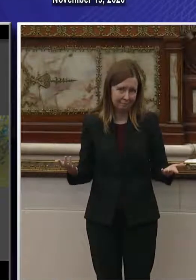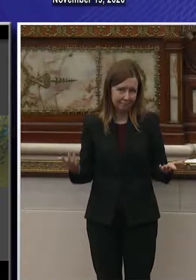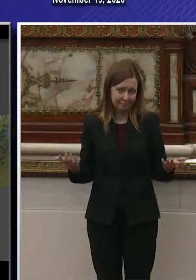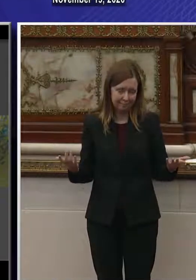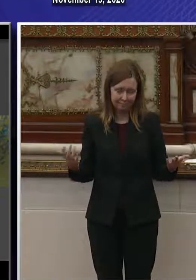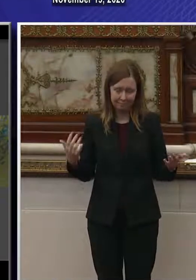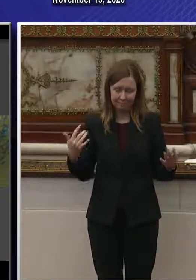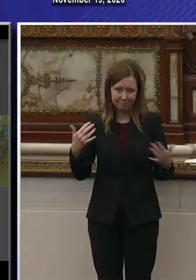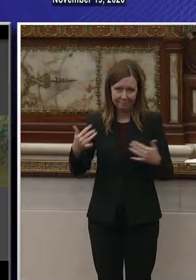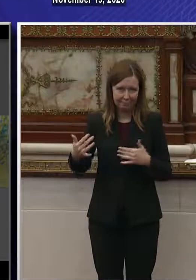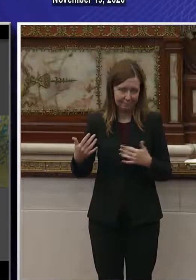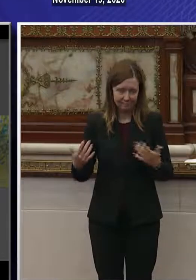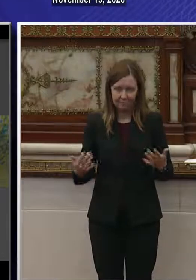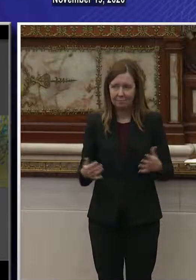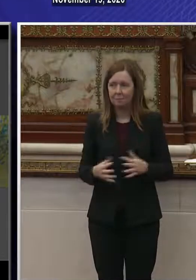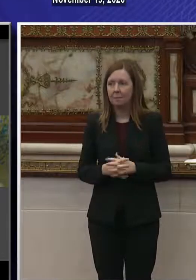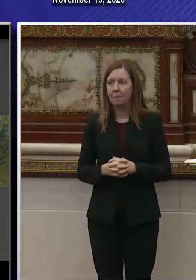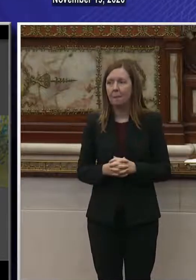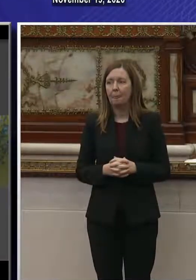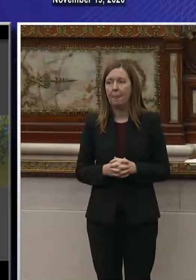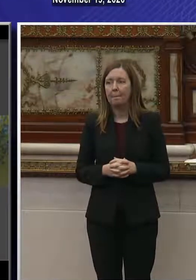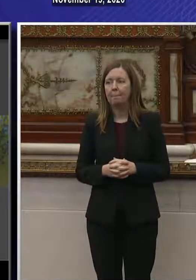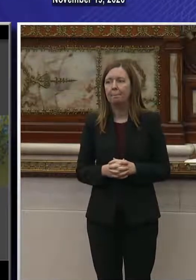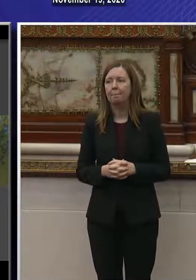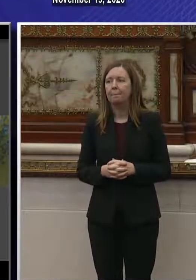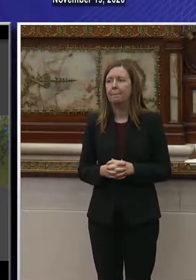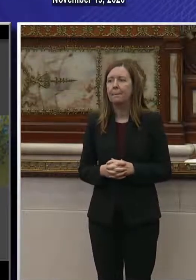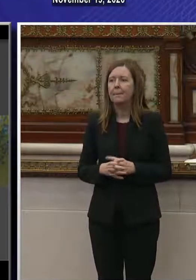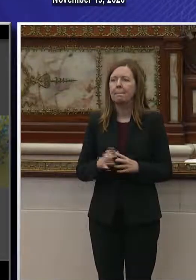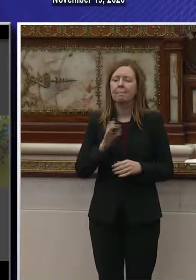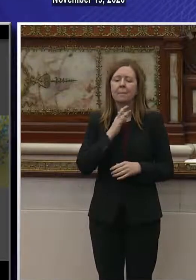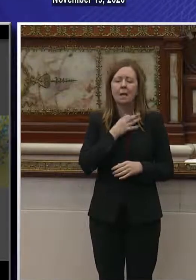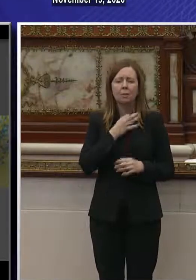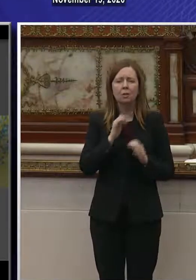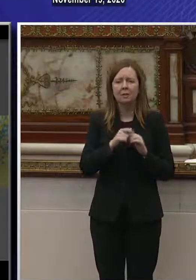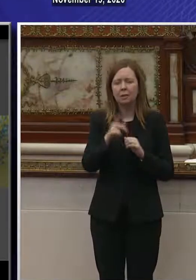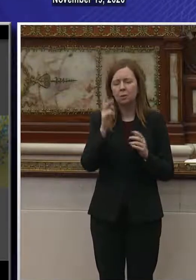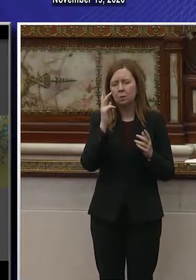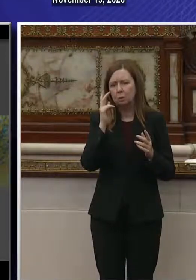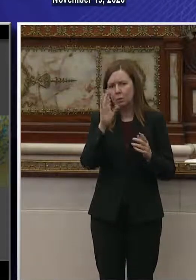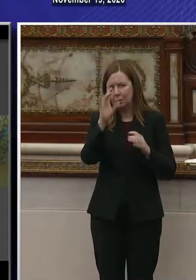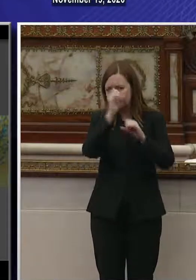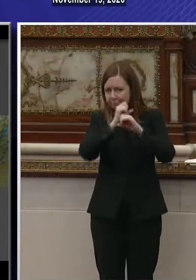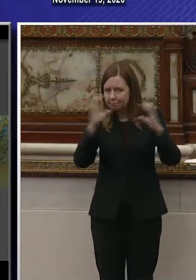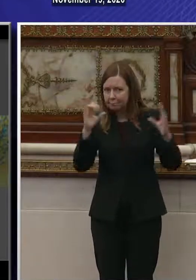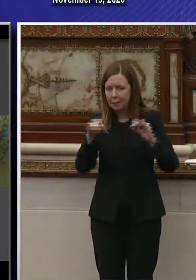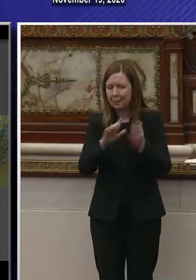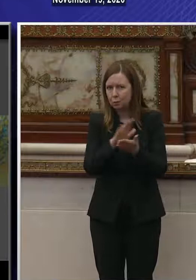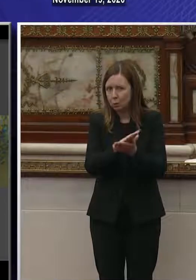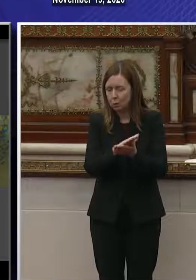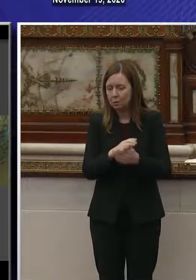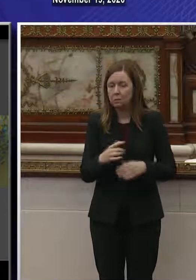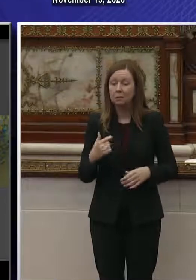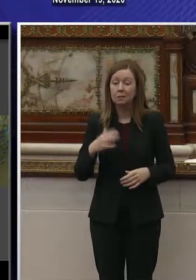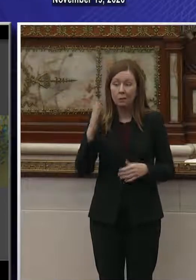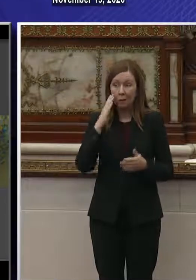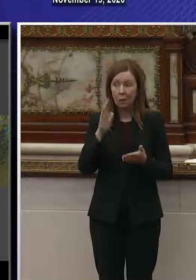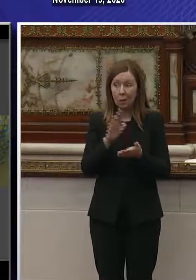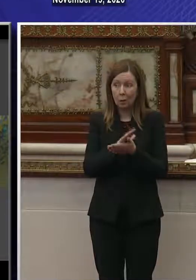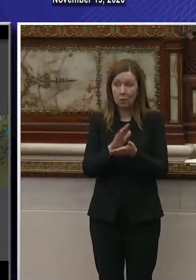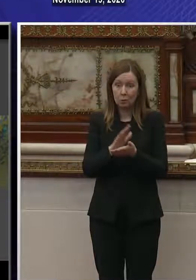understandably, but, you know, I'm curious about how you see that, just because we know schools pull